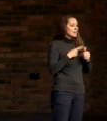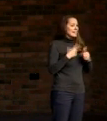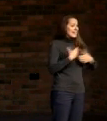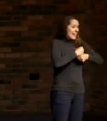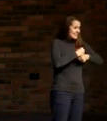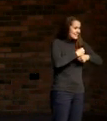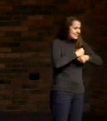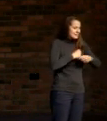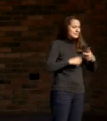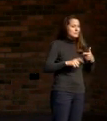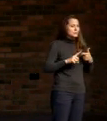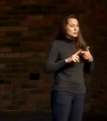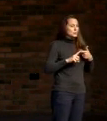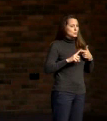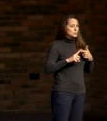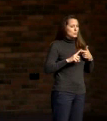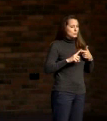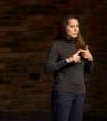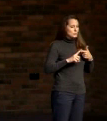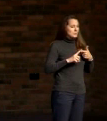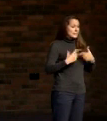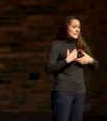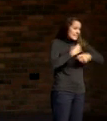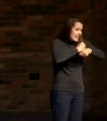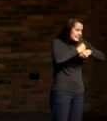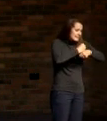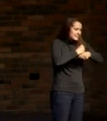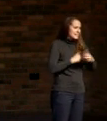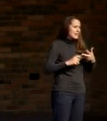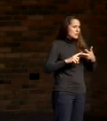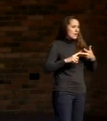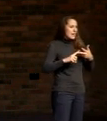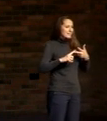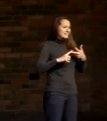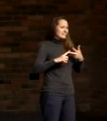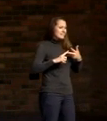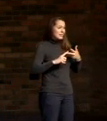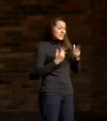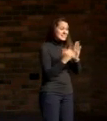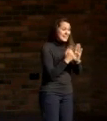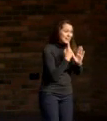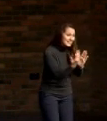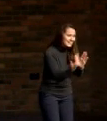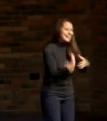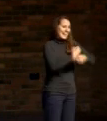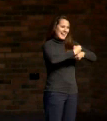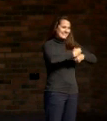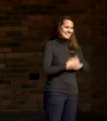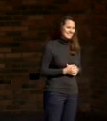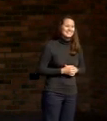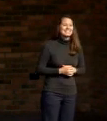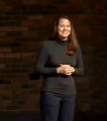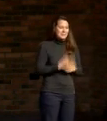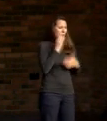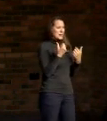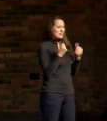condense, number two, condense, and number three, repeat after me, condense. So I